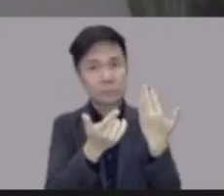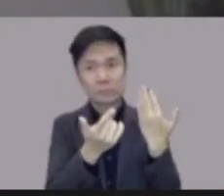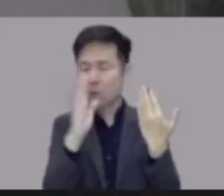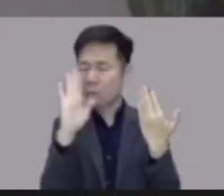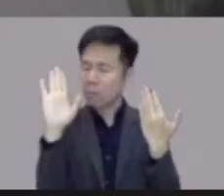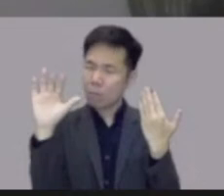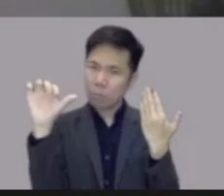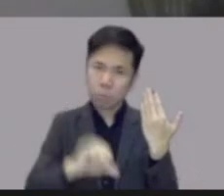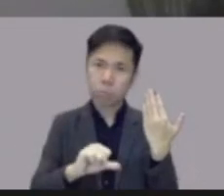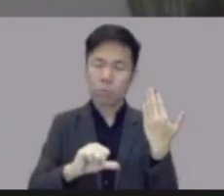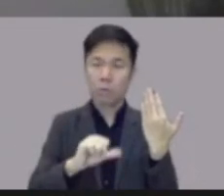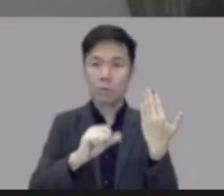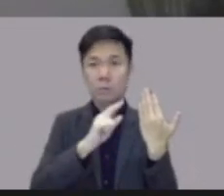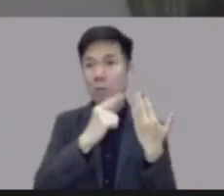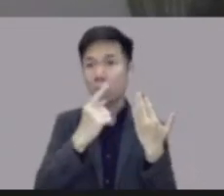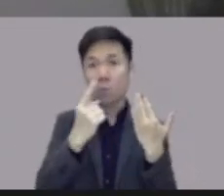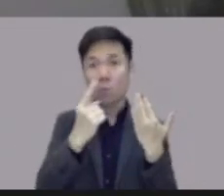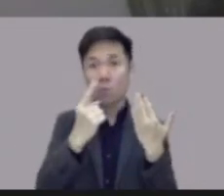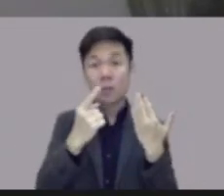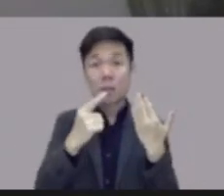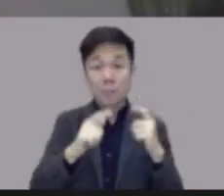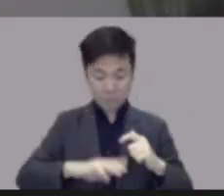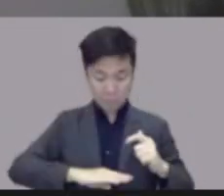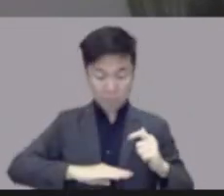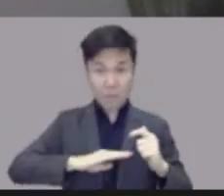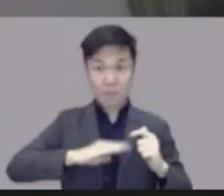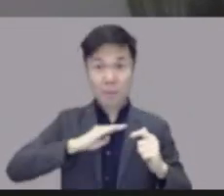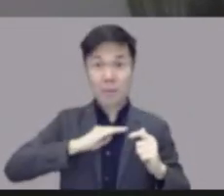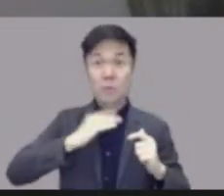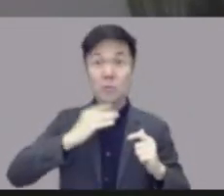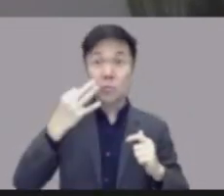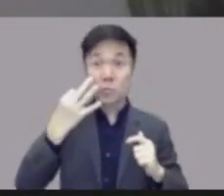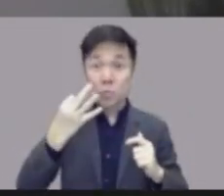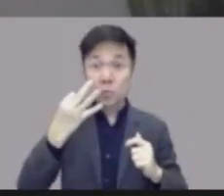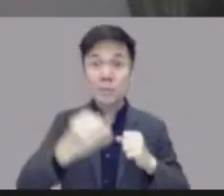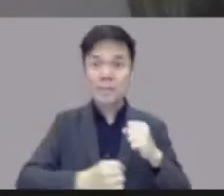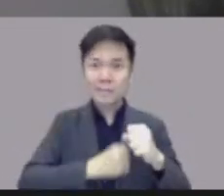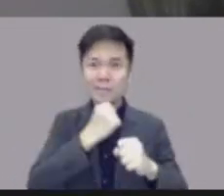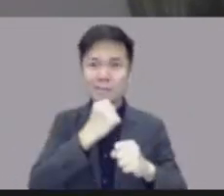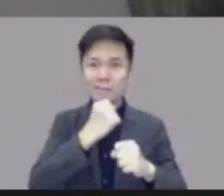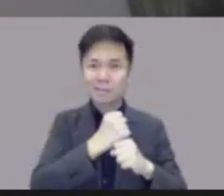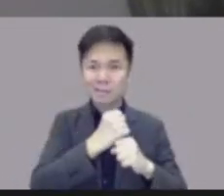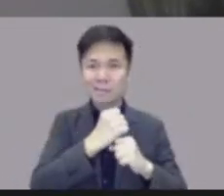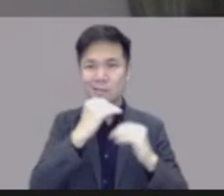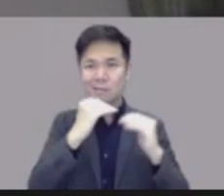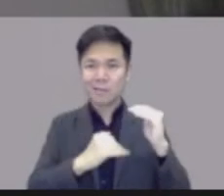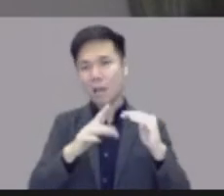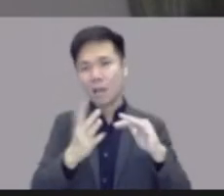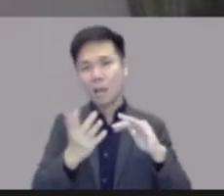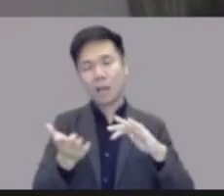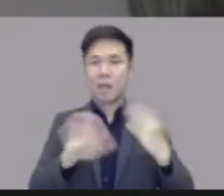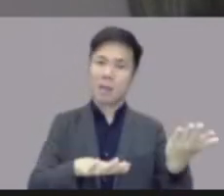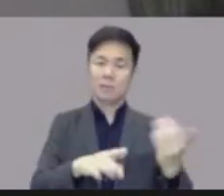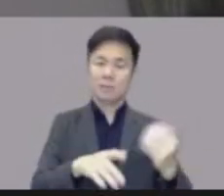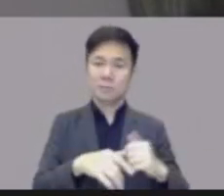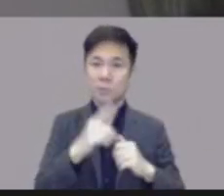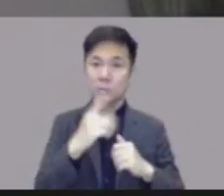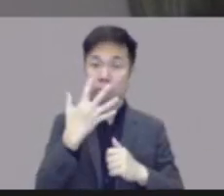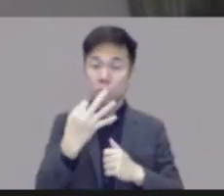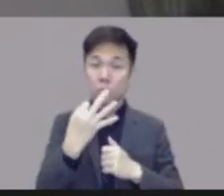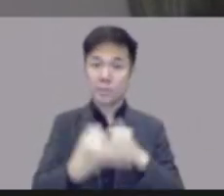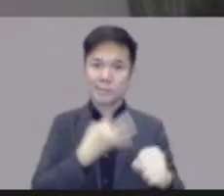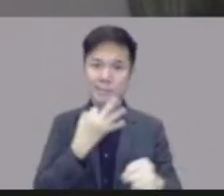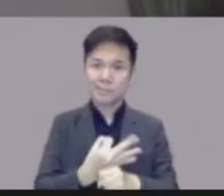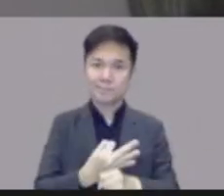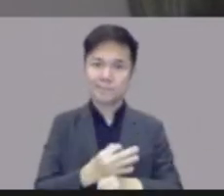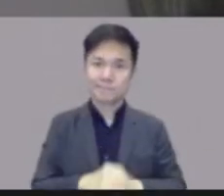three years and this is based on the latest research by the University of Chicago addressing the intersecting threats of air pollution